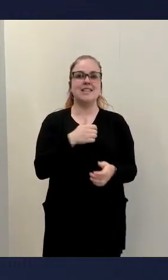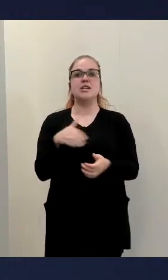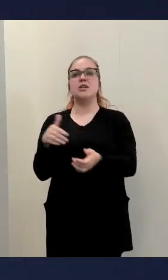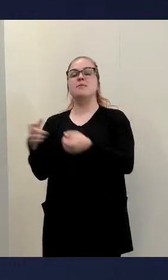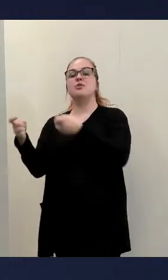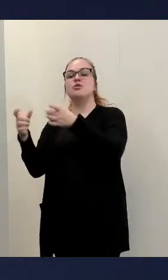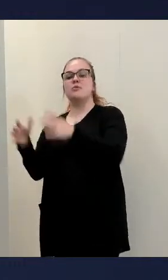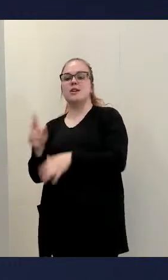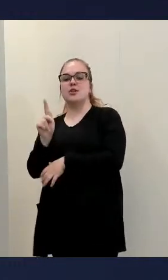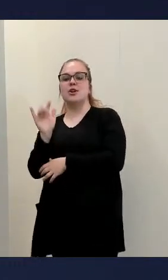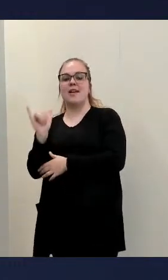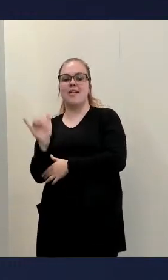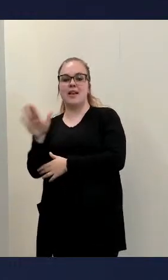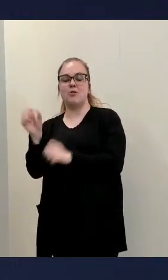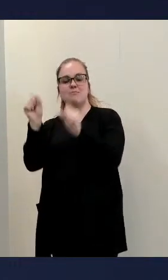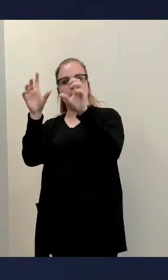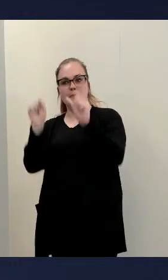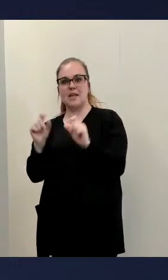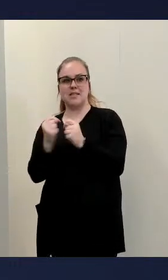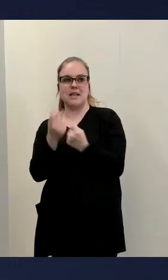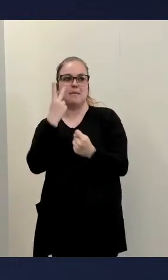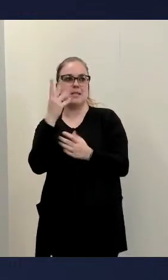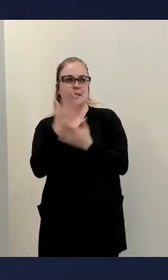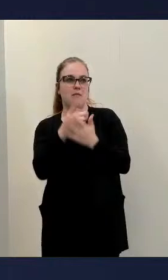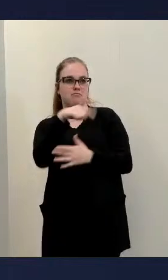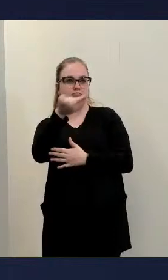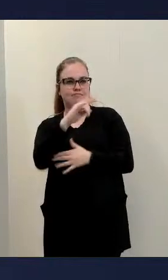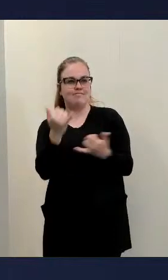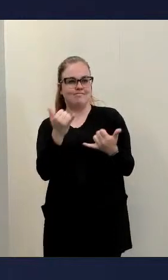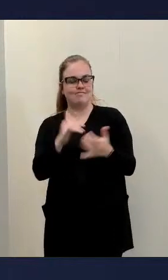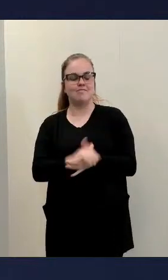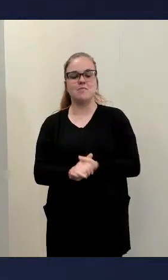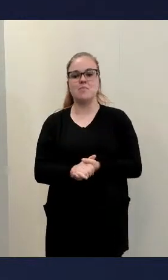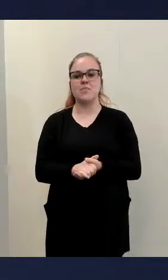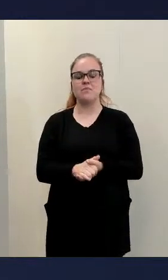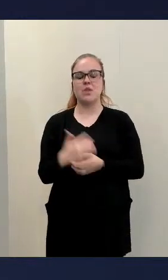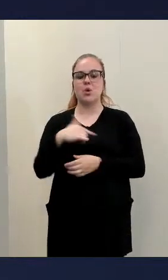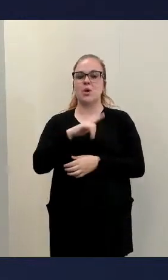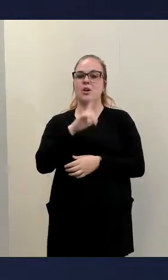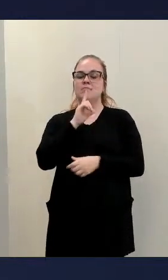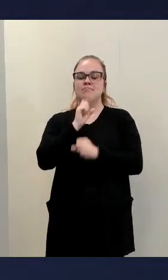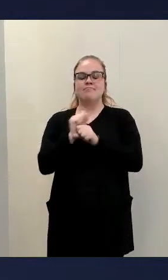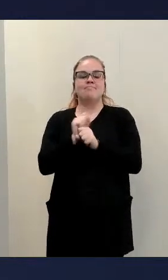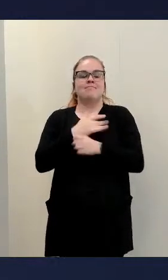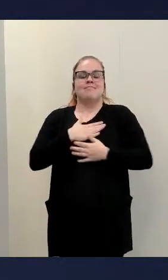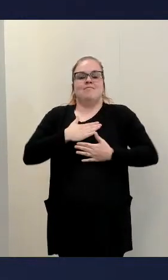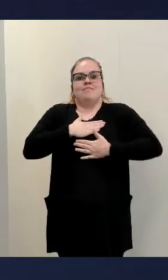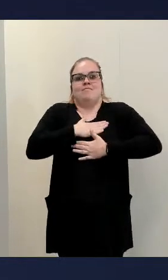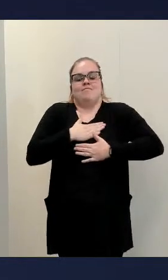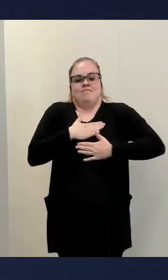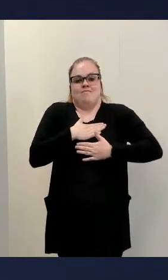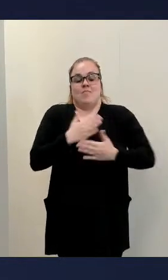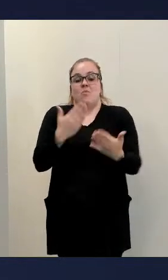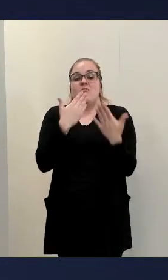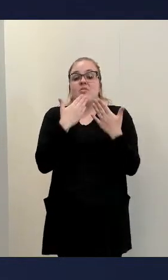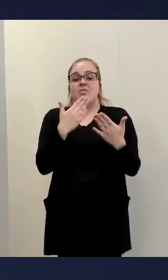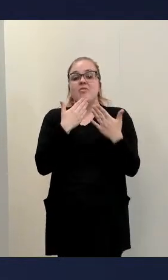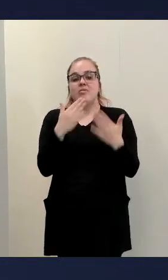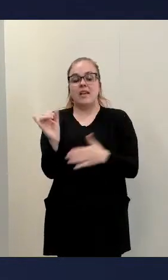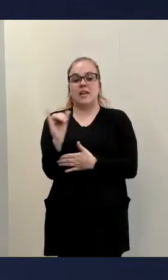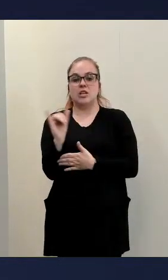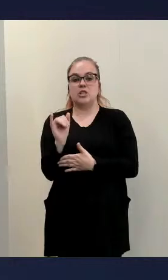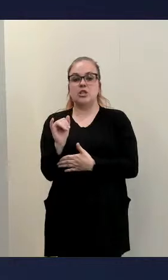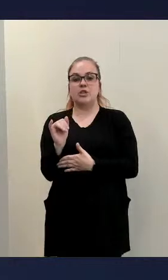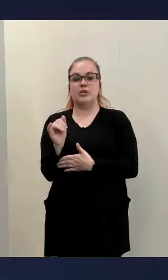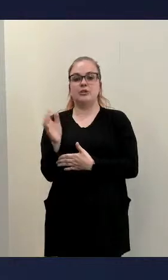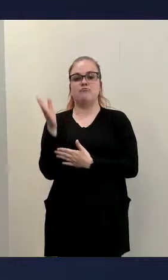Kelly Wolford and her wonderful team. I see some of our team members are here today. We are truly, truly appreciative. I also want to thank